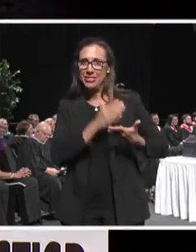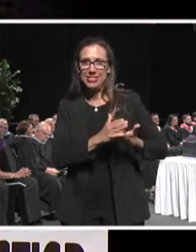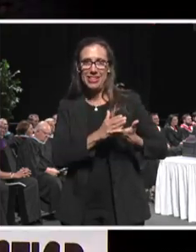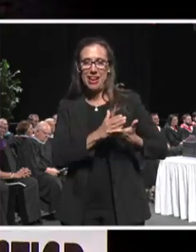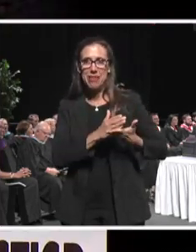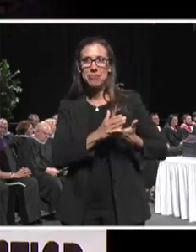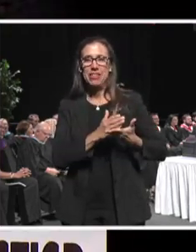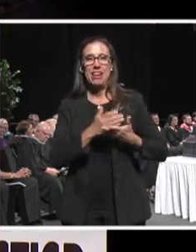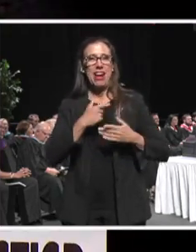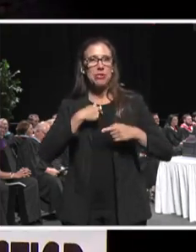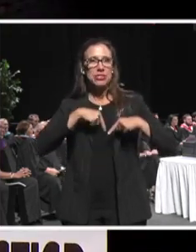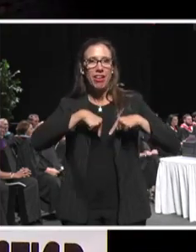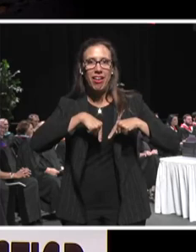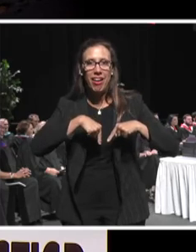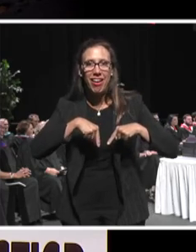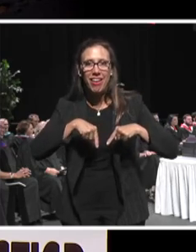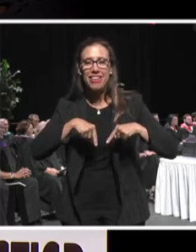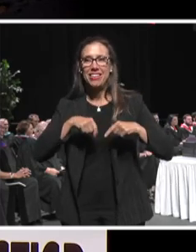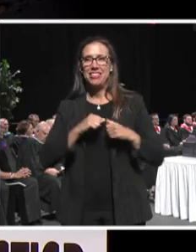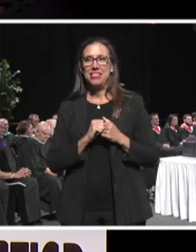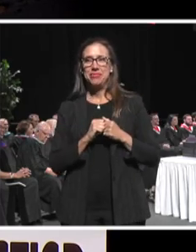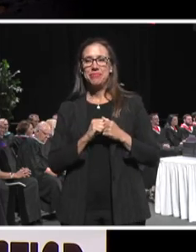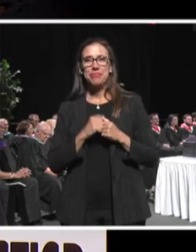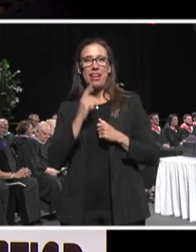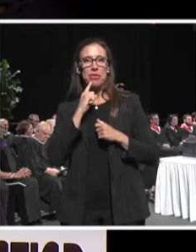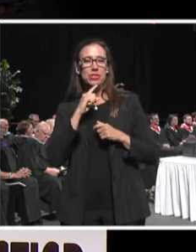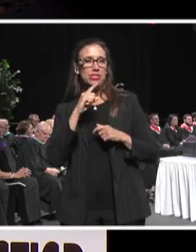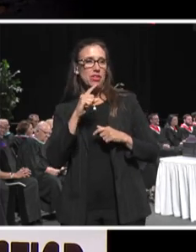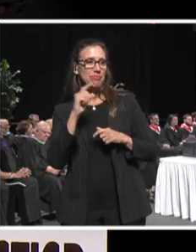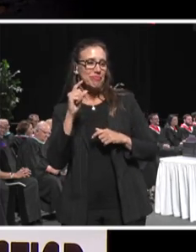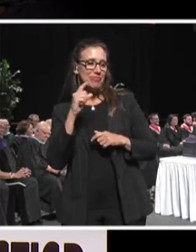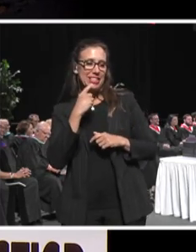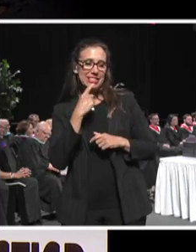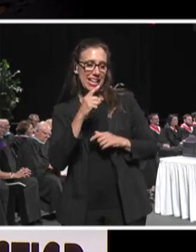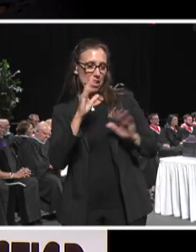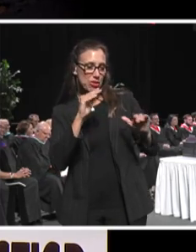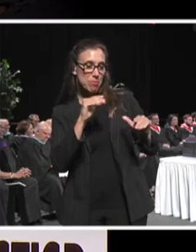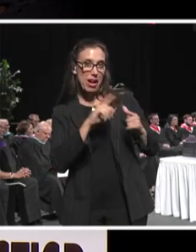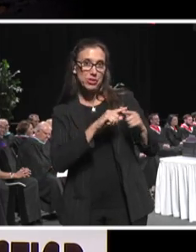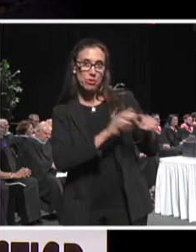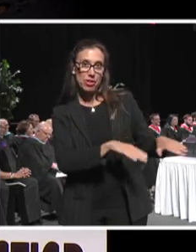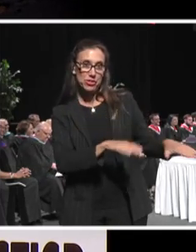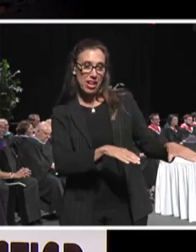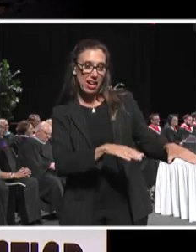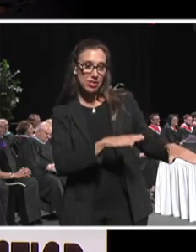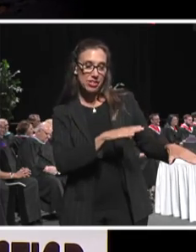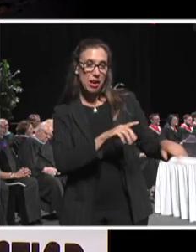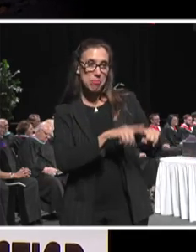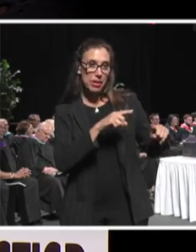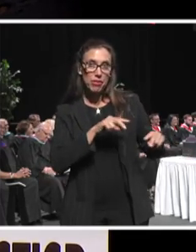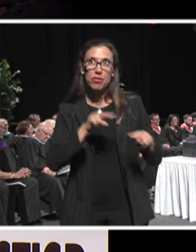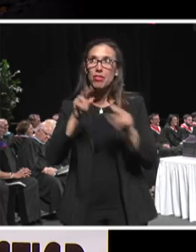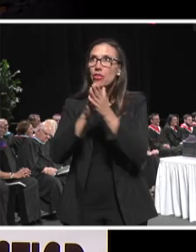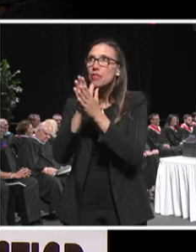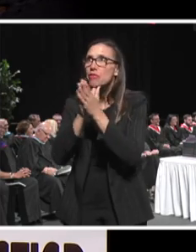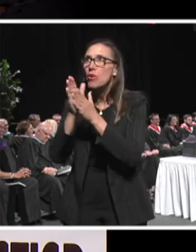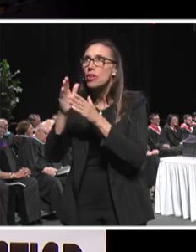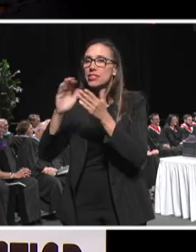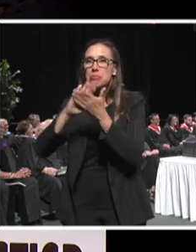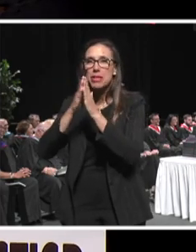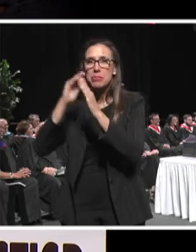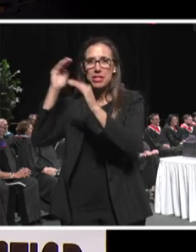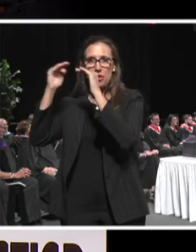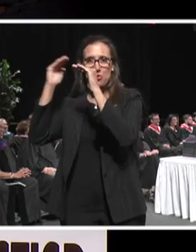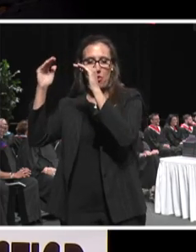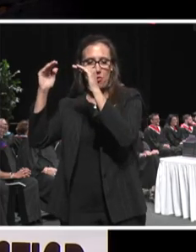the exhilarating thrills of waving goodbye to our childhood and leaping toward adulthood.